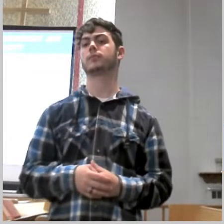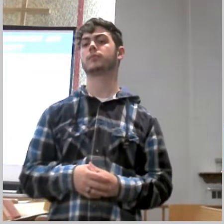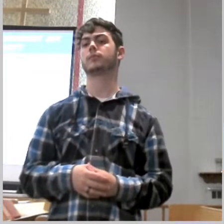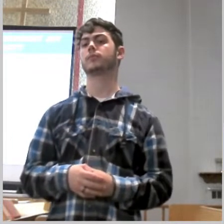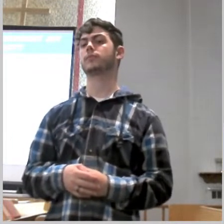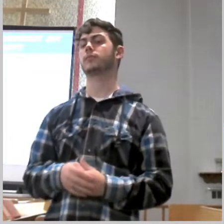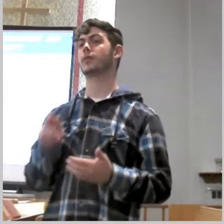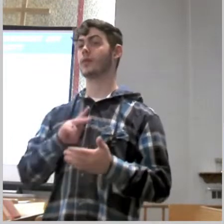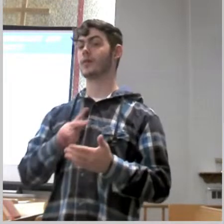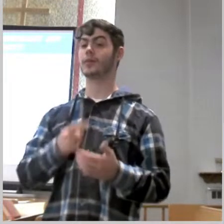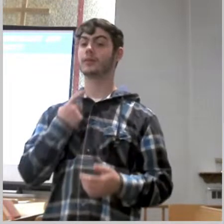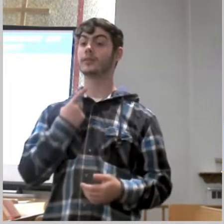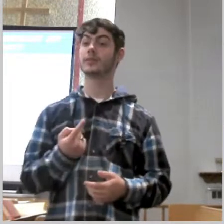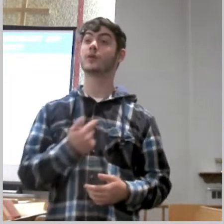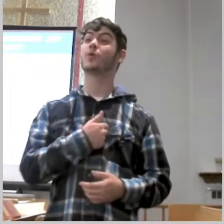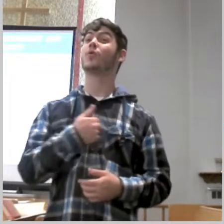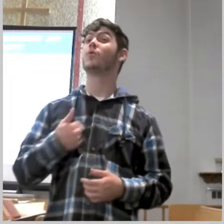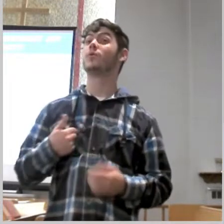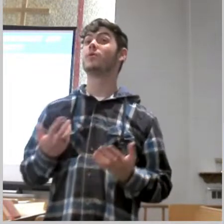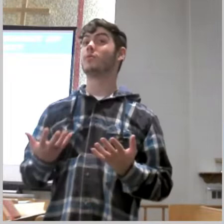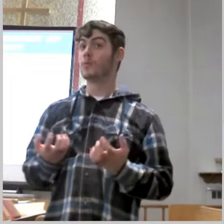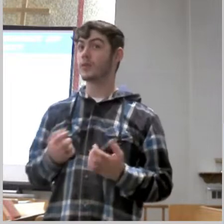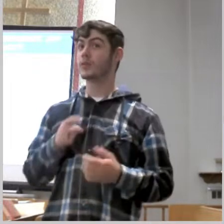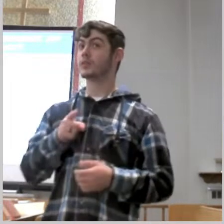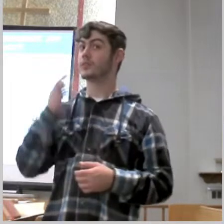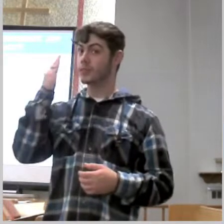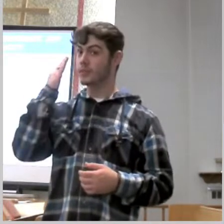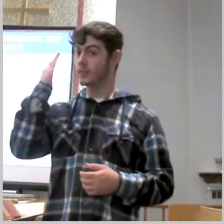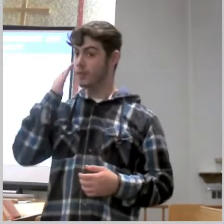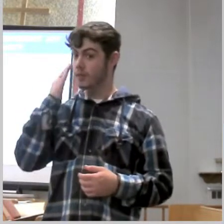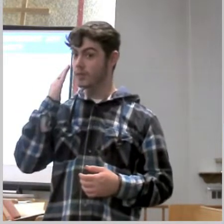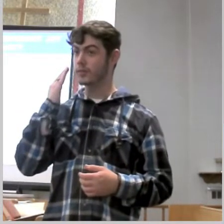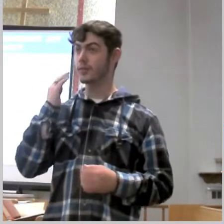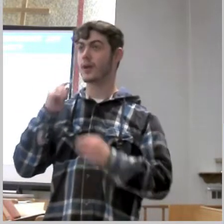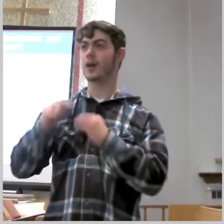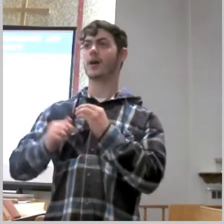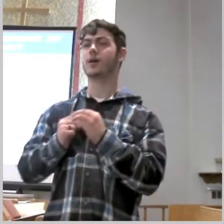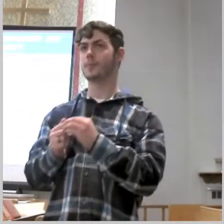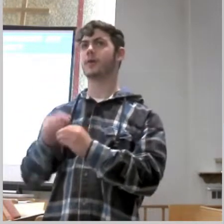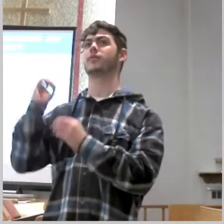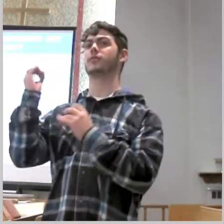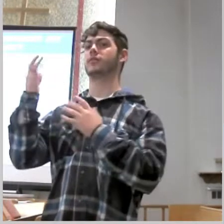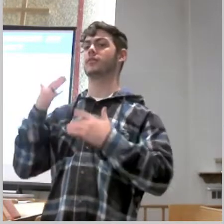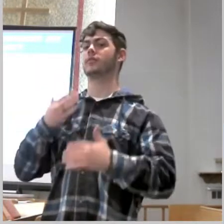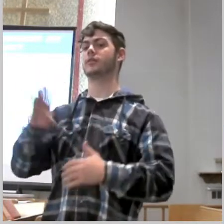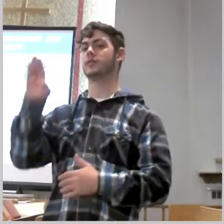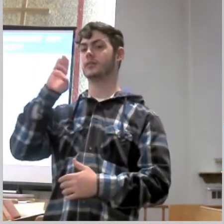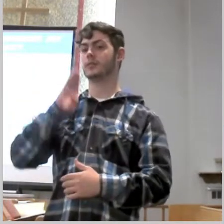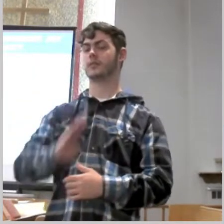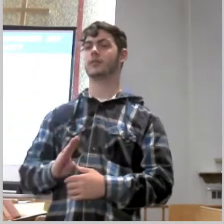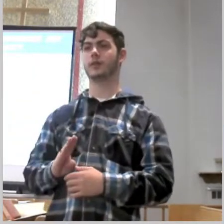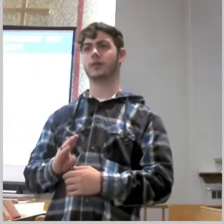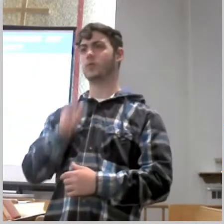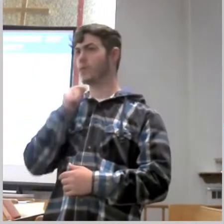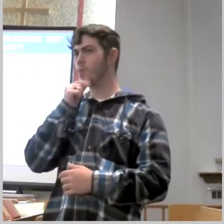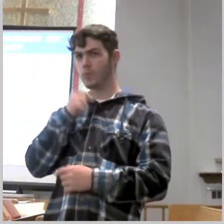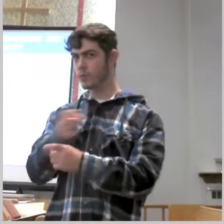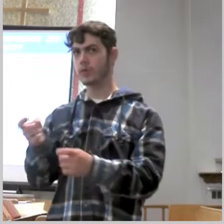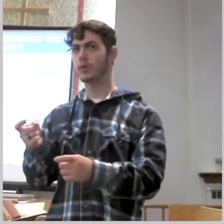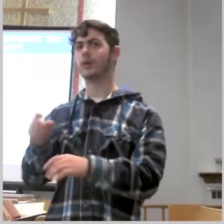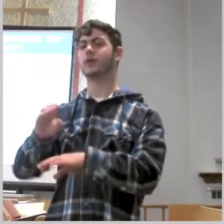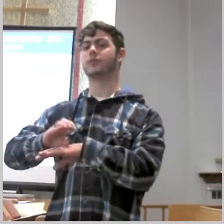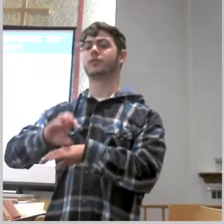But he's telling them, he says, we want you to know, brothers and sisters, about the grace of God that was given to the churches in